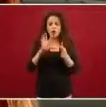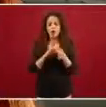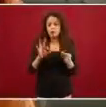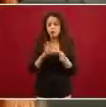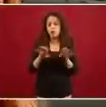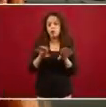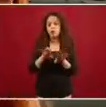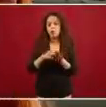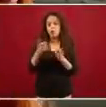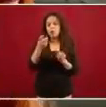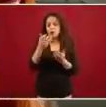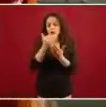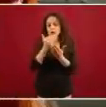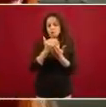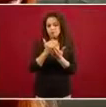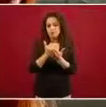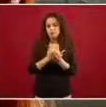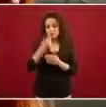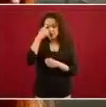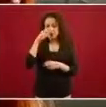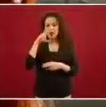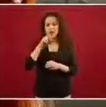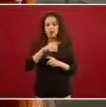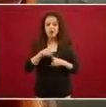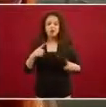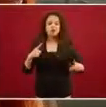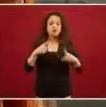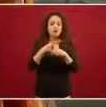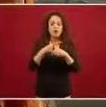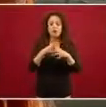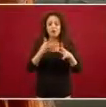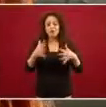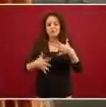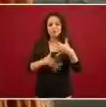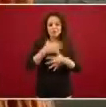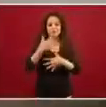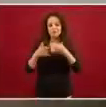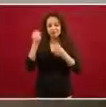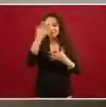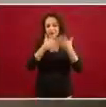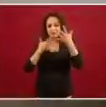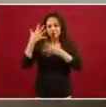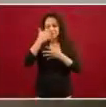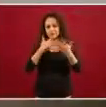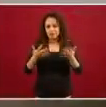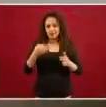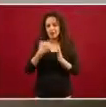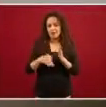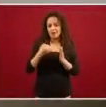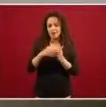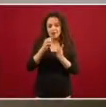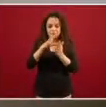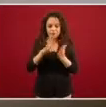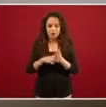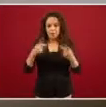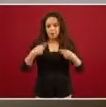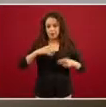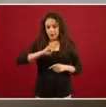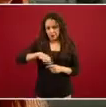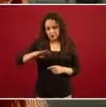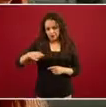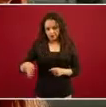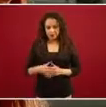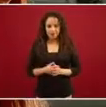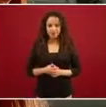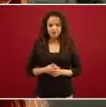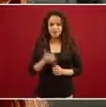you talk about it so we don't have these discussions in the public space?